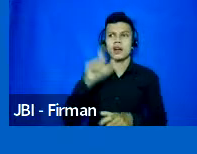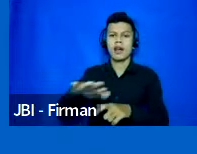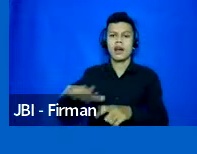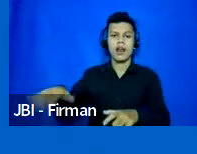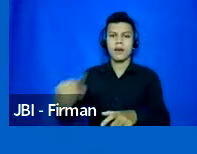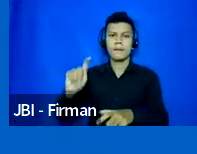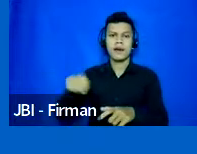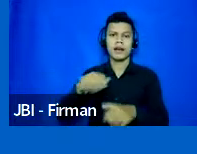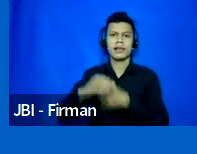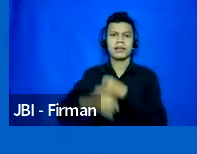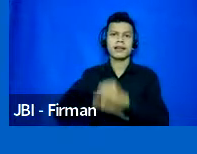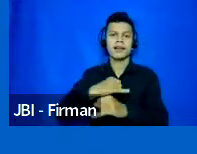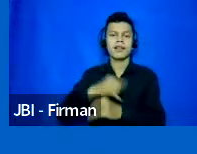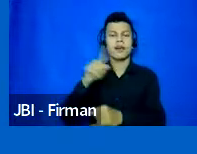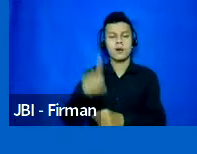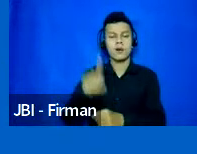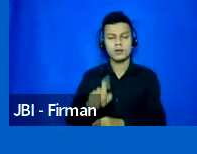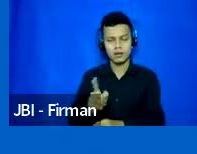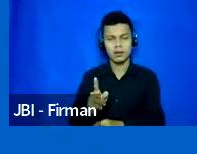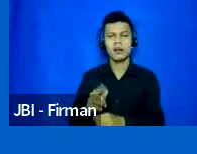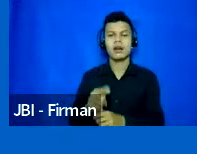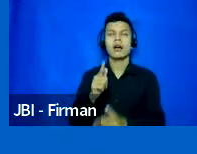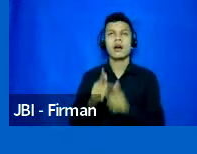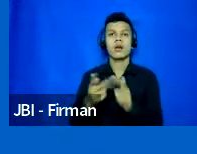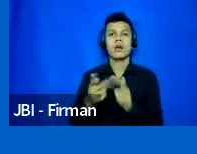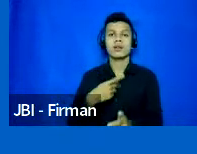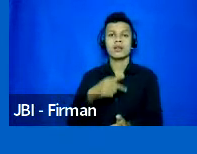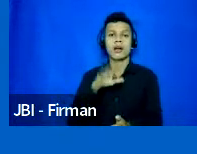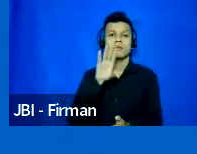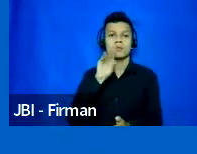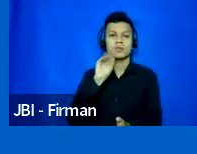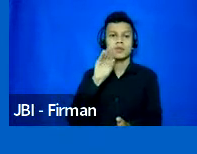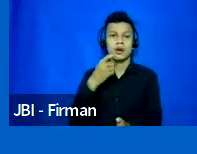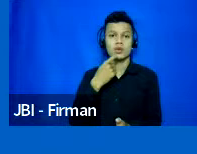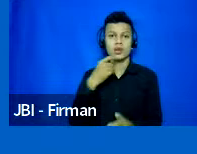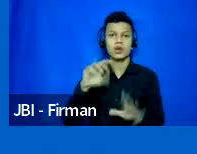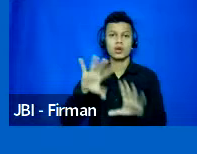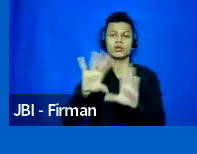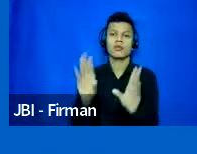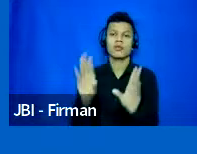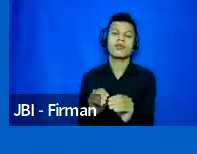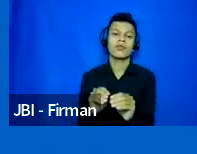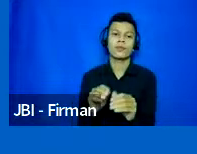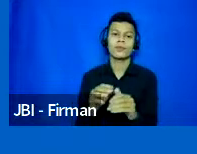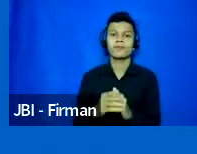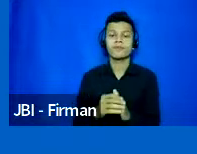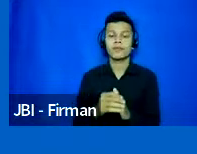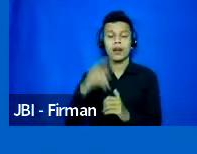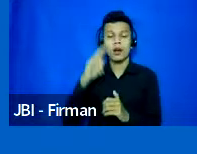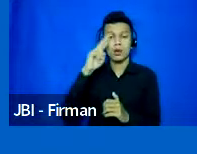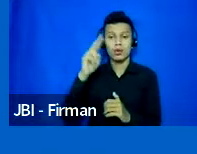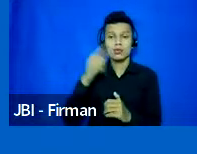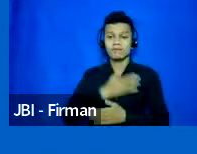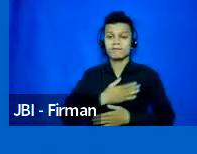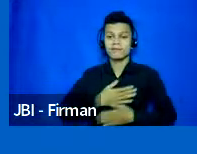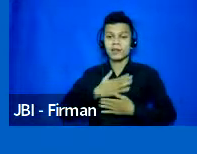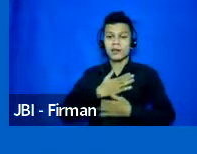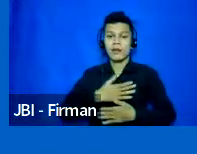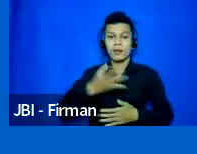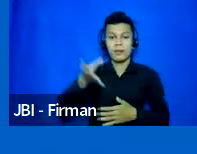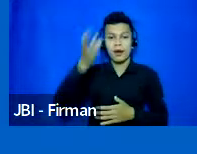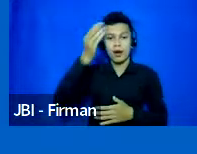want to talk about inclusions. And to enjoy open and free knowledge on the internet, freedom